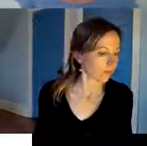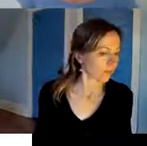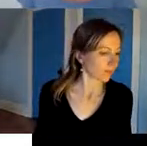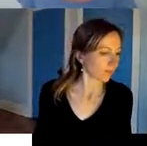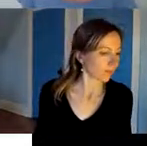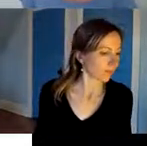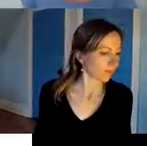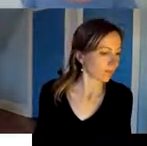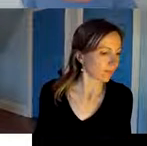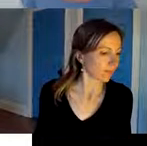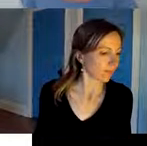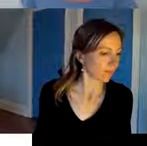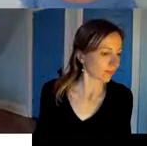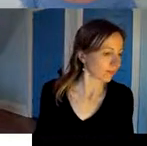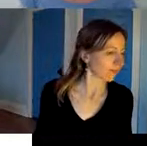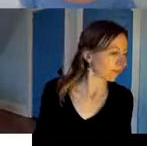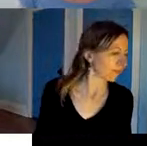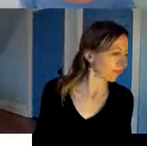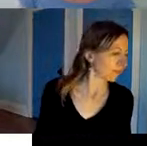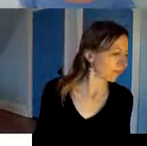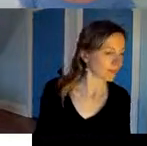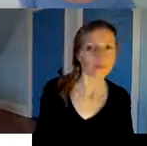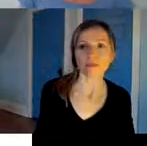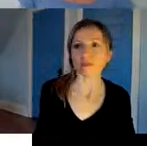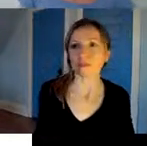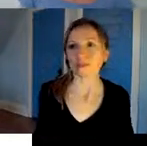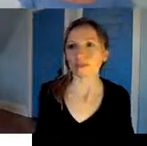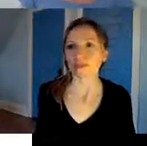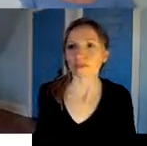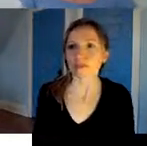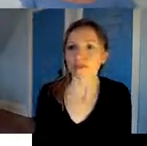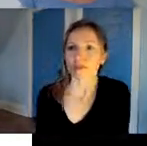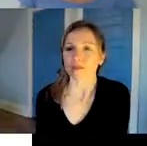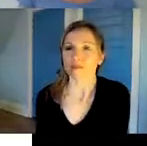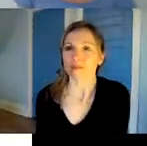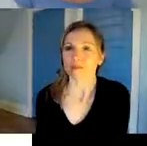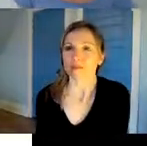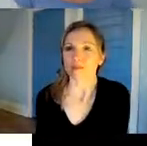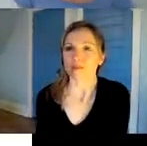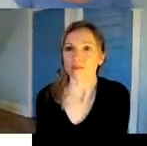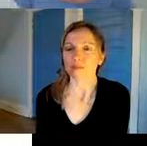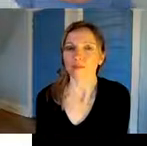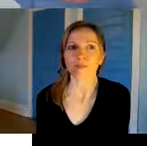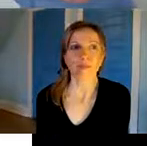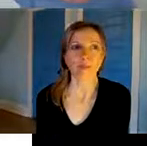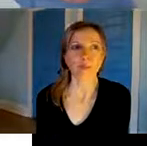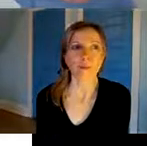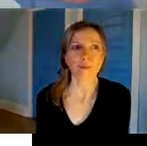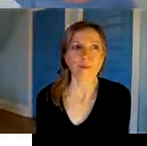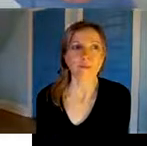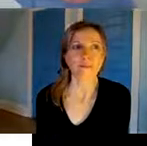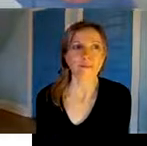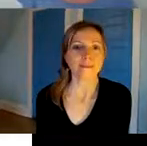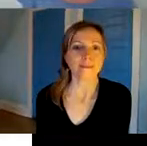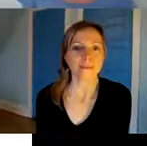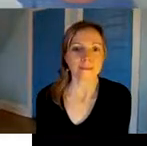started. So all those, I see there's people still joining in. So for those of you who've joined in, welcome. We're asking people if you can put